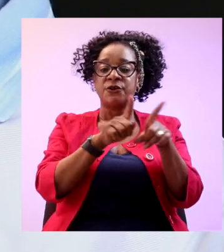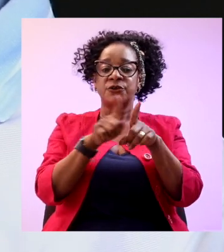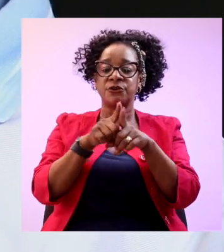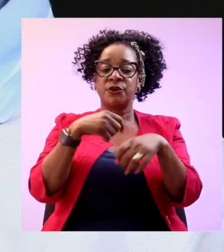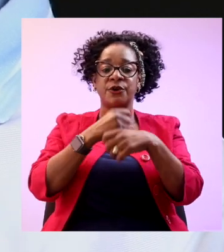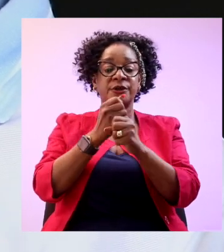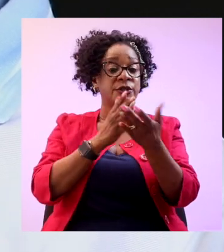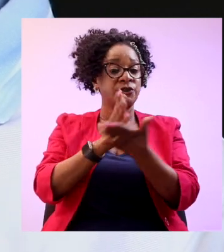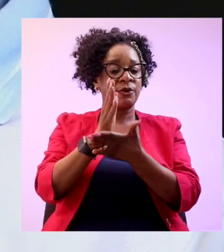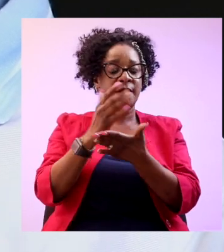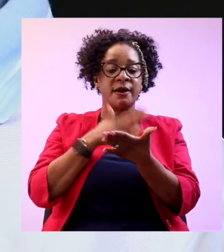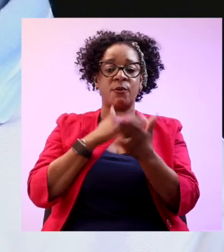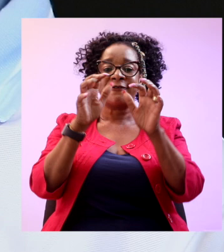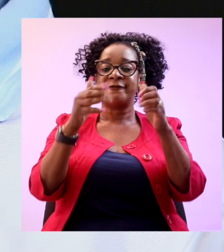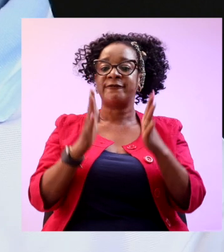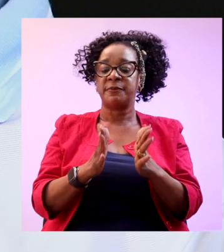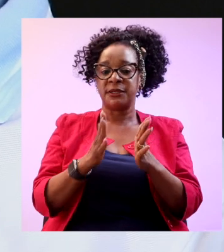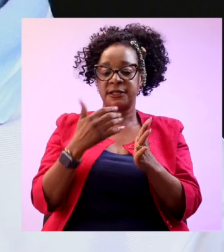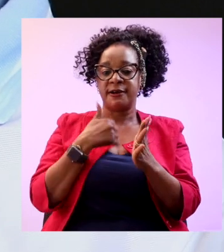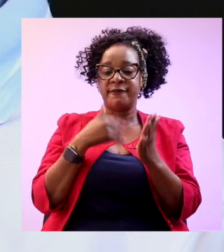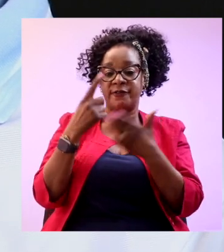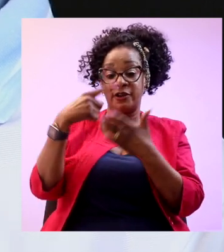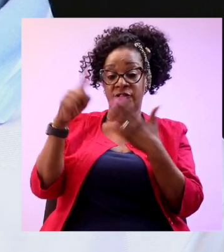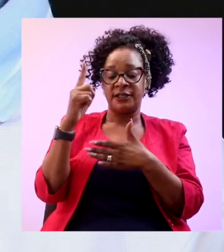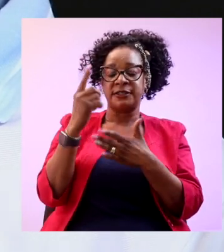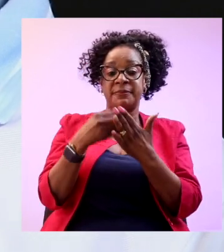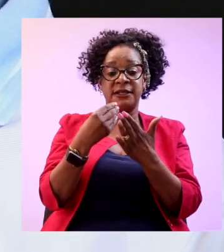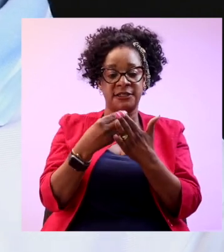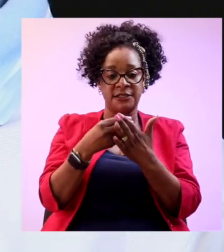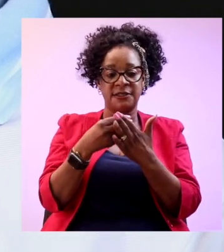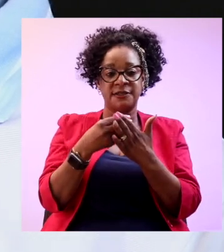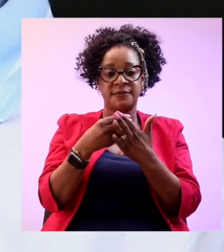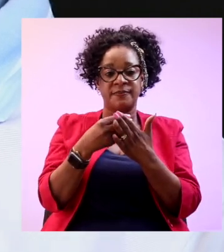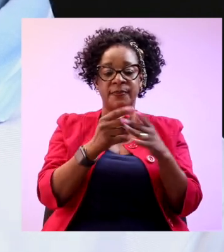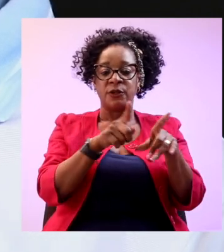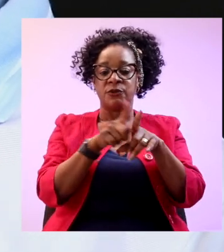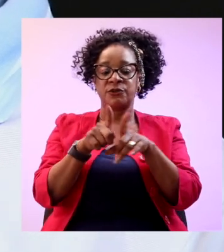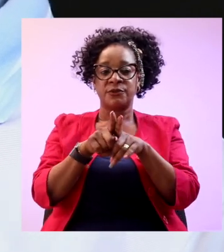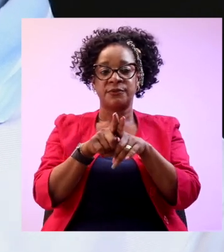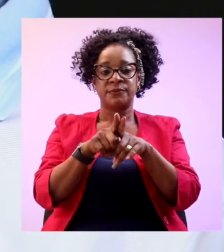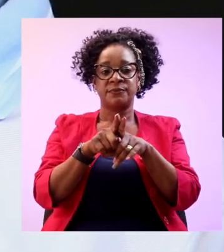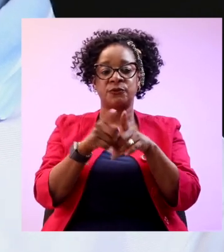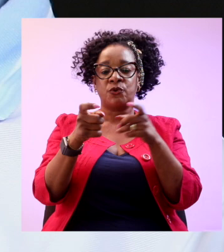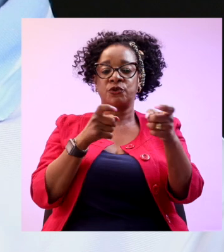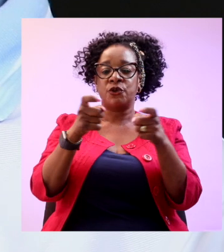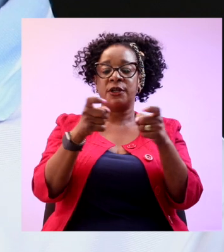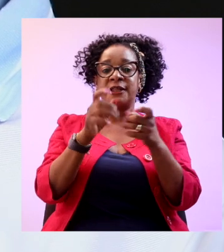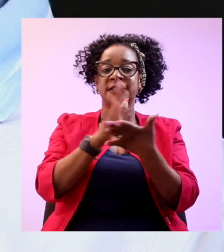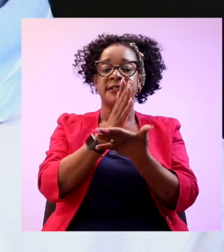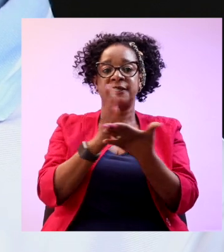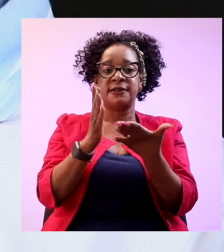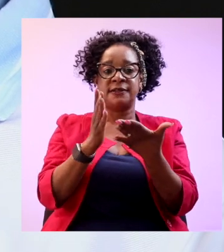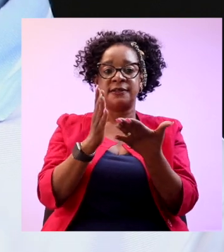also ensuring that our farmers will get the right prices, and also control the